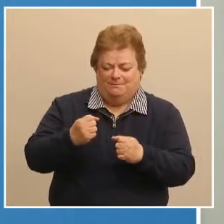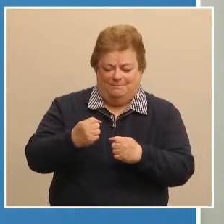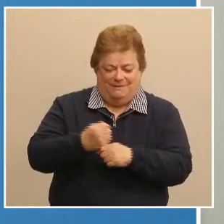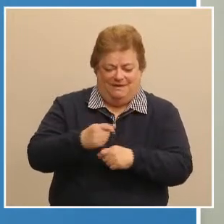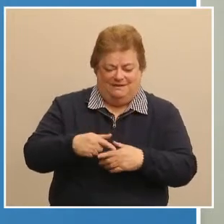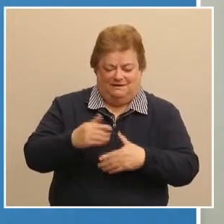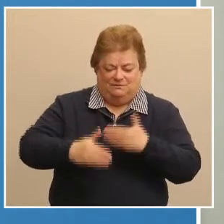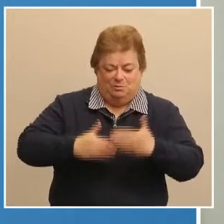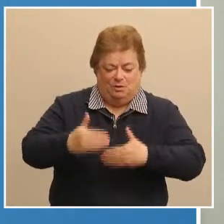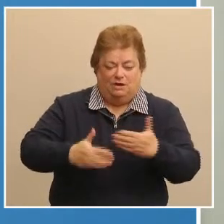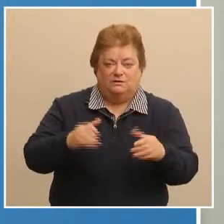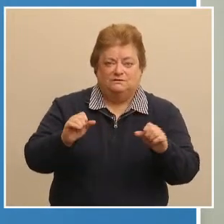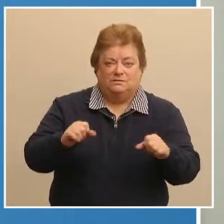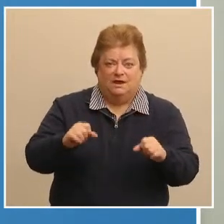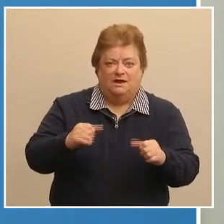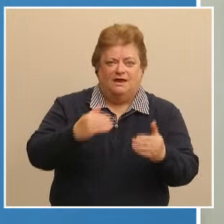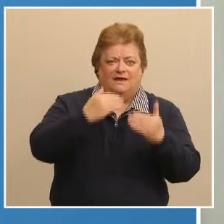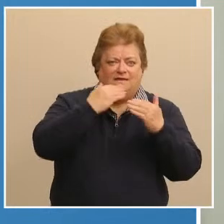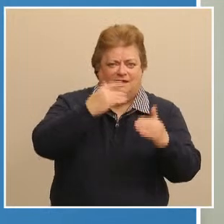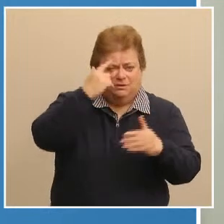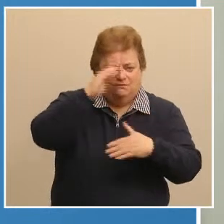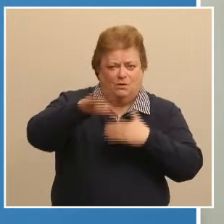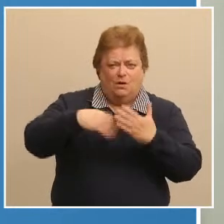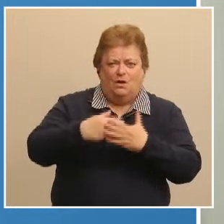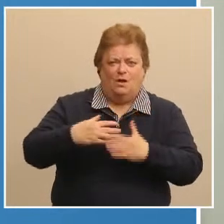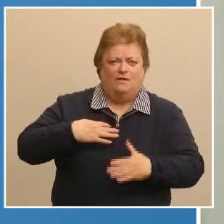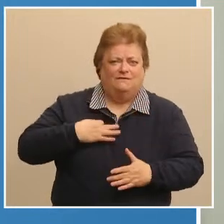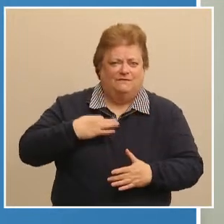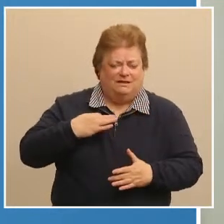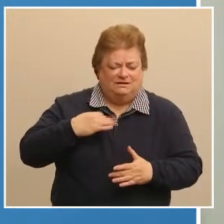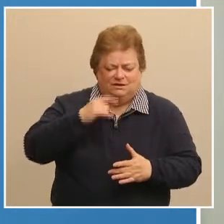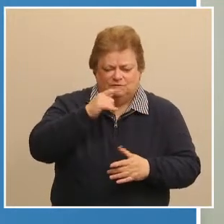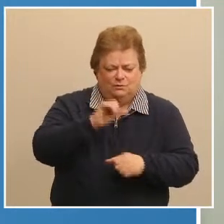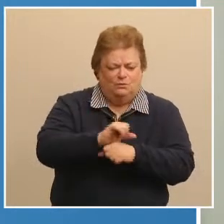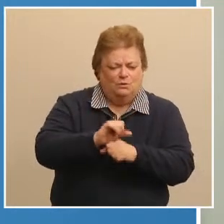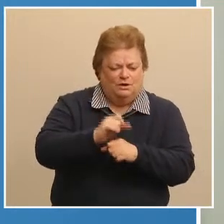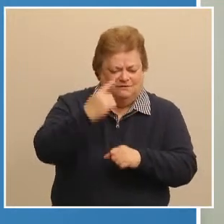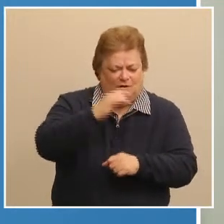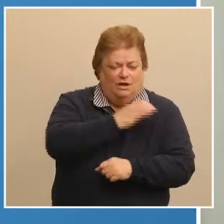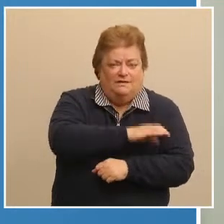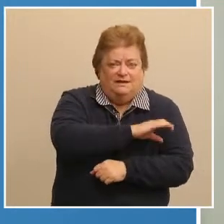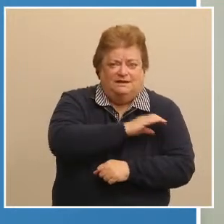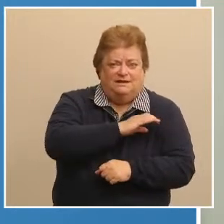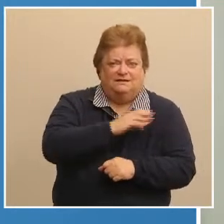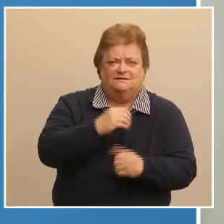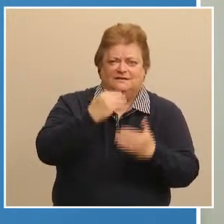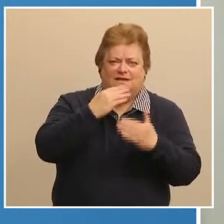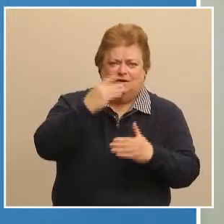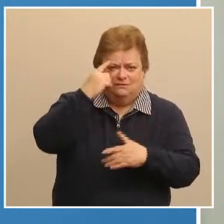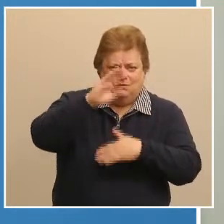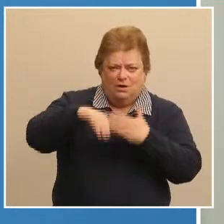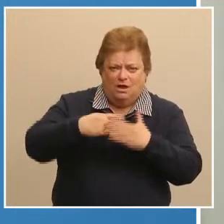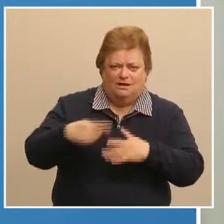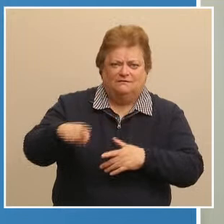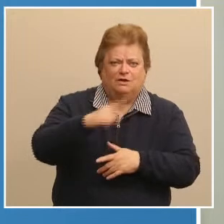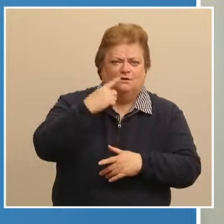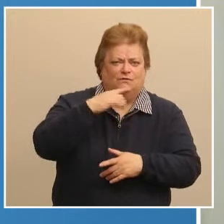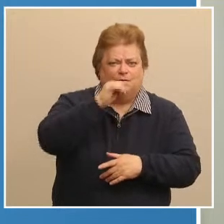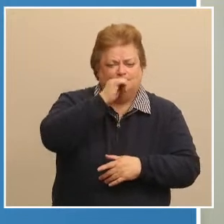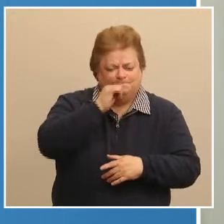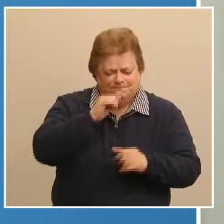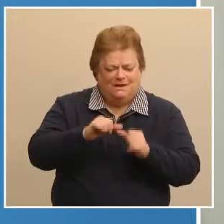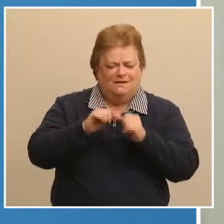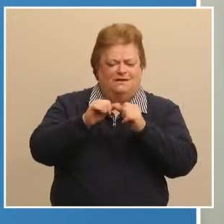possible. And thank you to the hundreds of volunteers who staff our clinics. And thank you to all of you for your patience and perseverance in